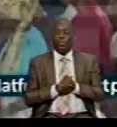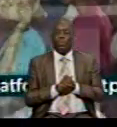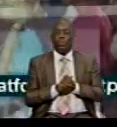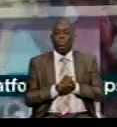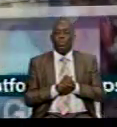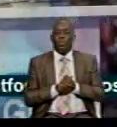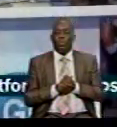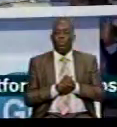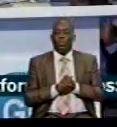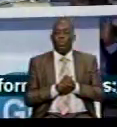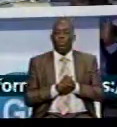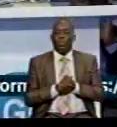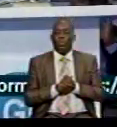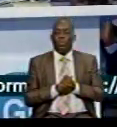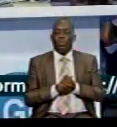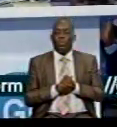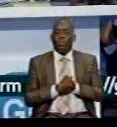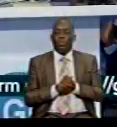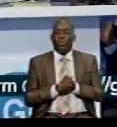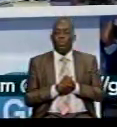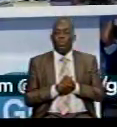it. Swallow